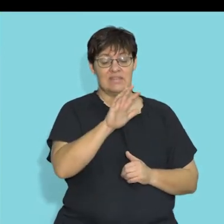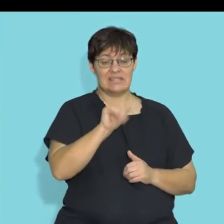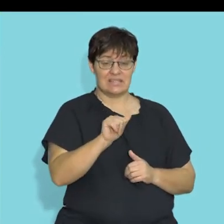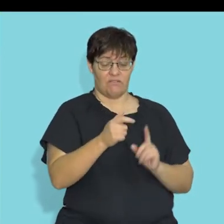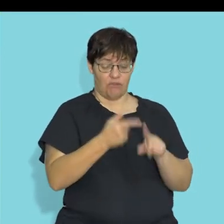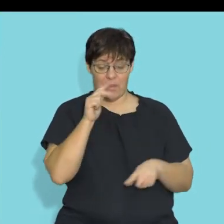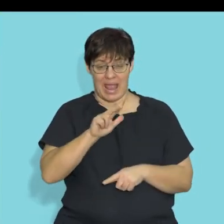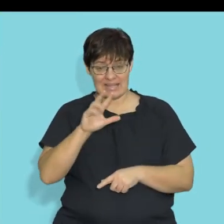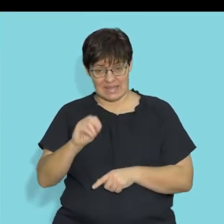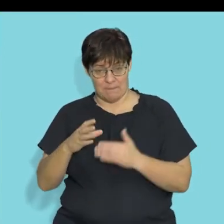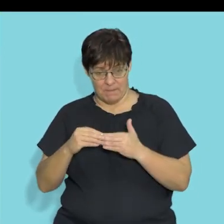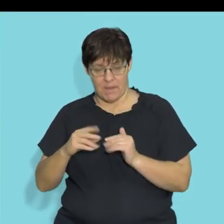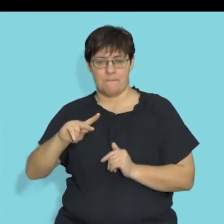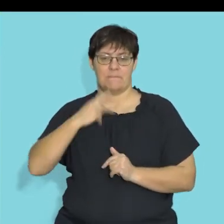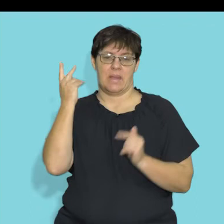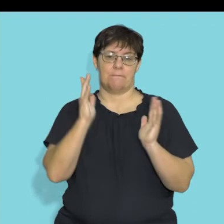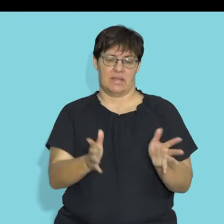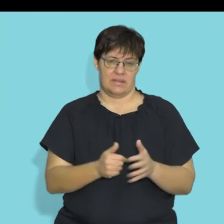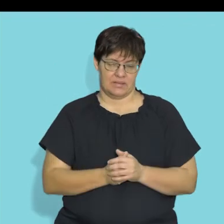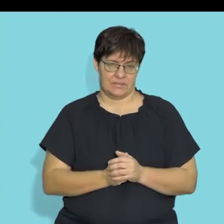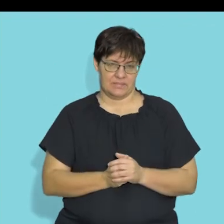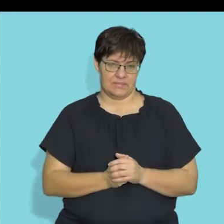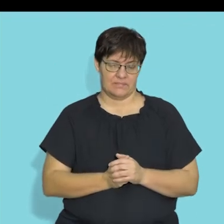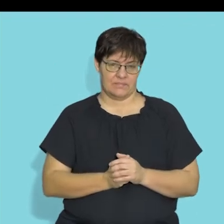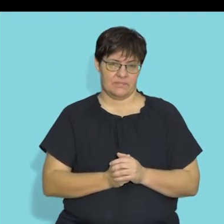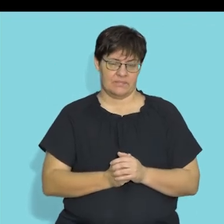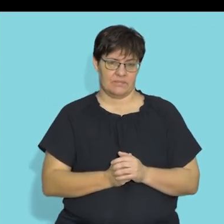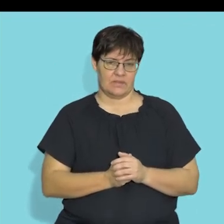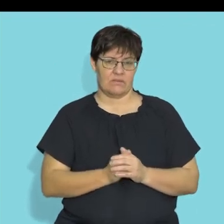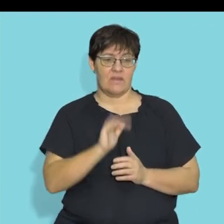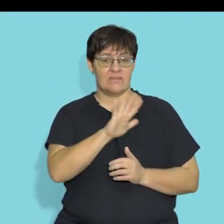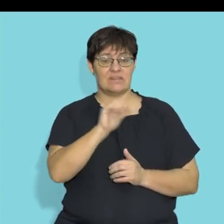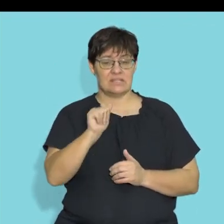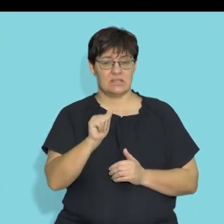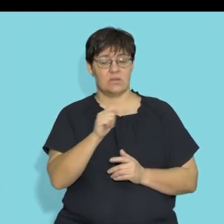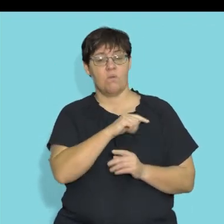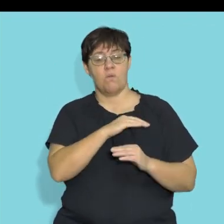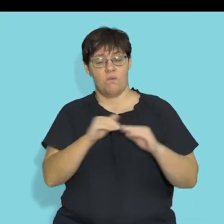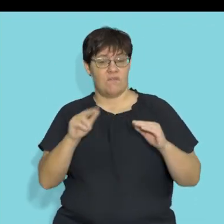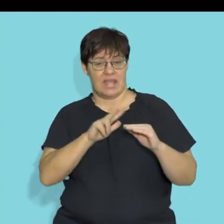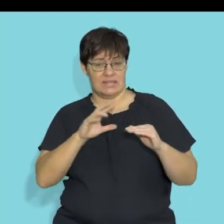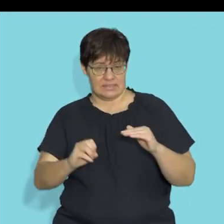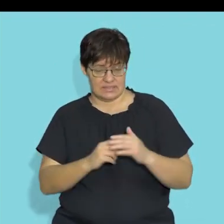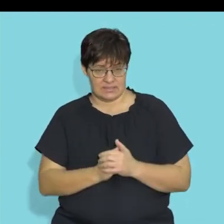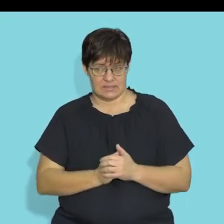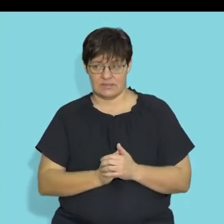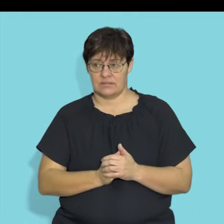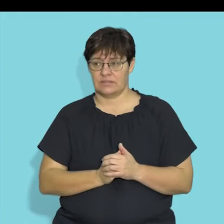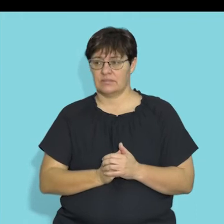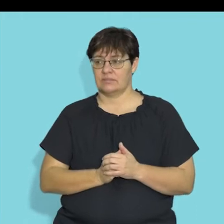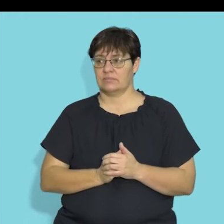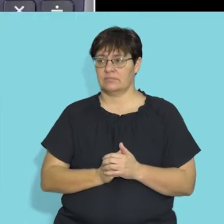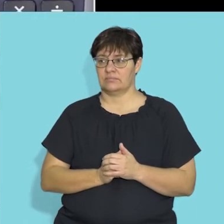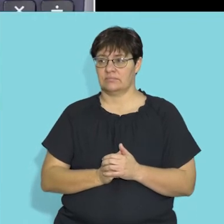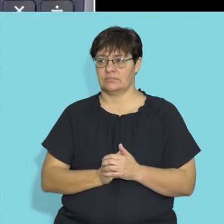only 56 of the 80 members paid their fees, right? So if you take 56 over 80, let's do